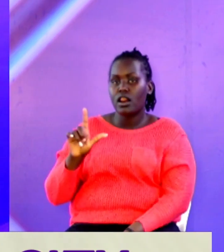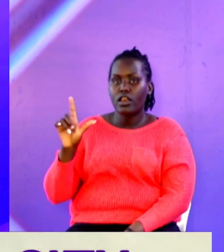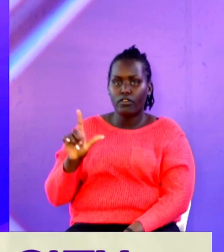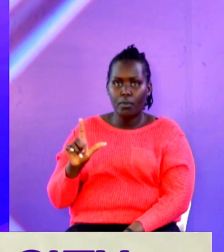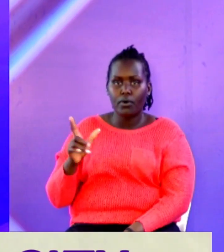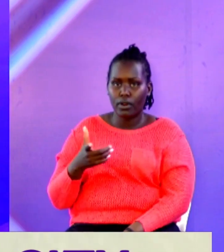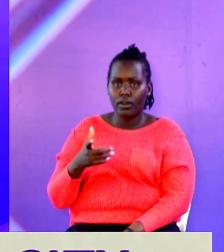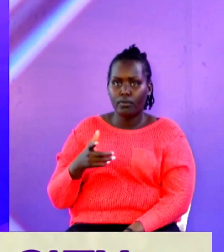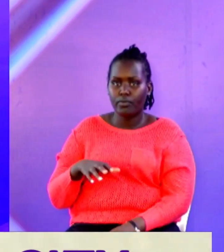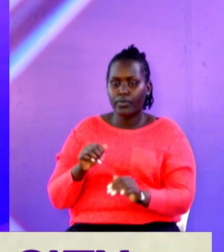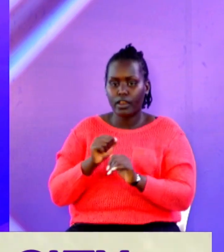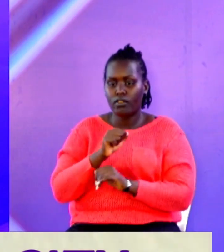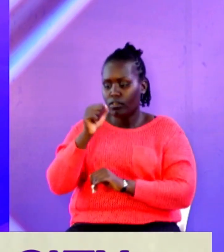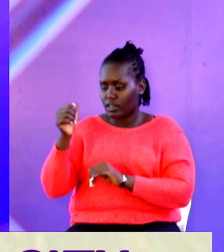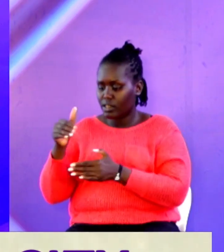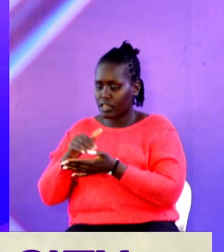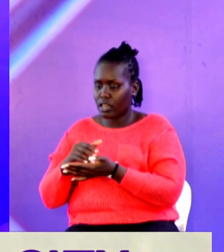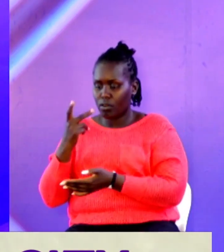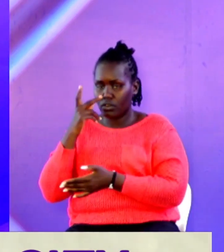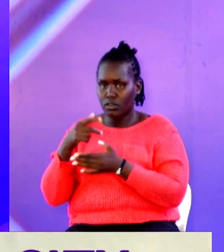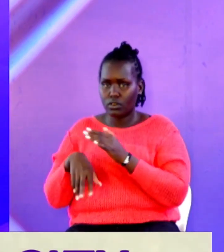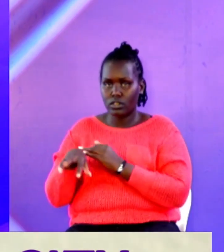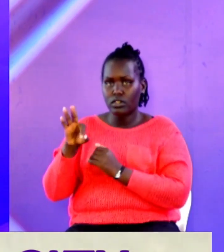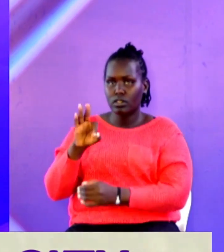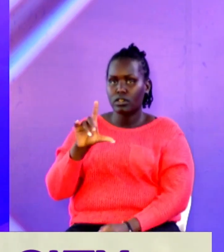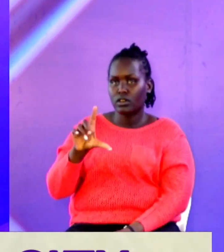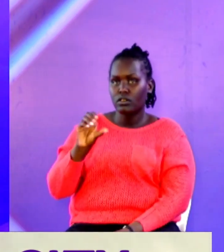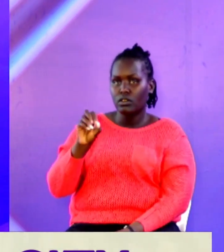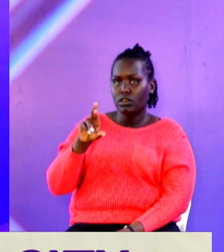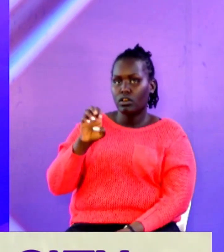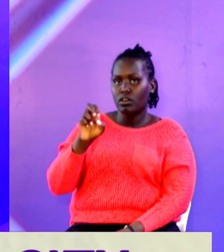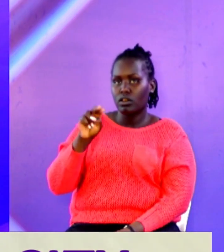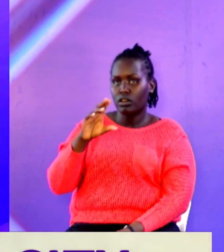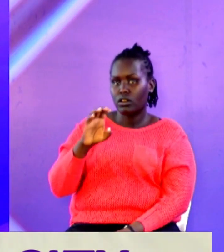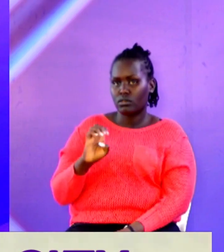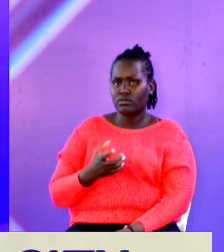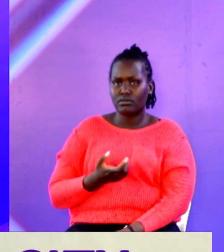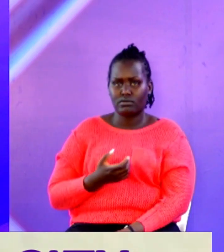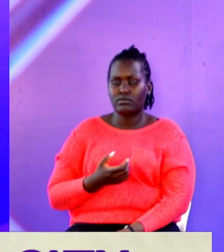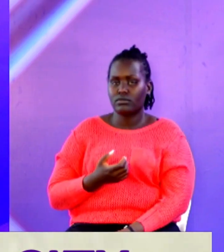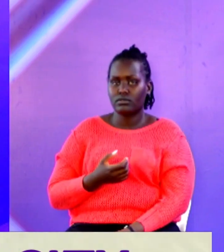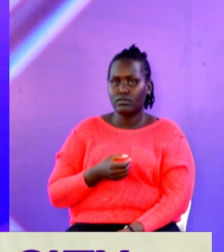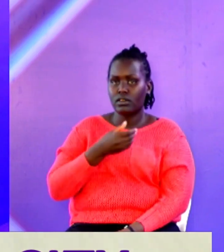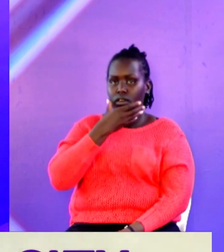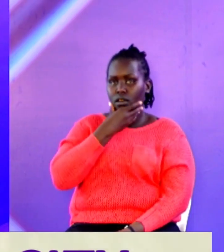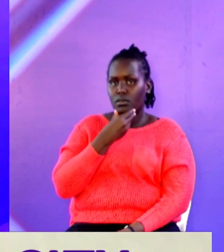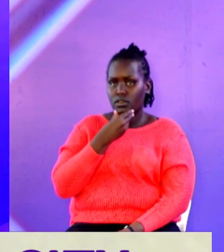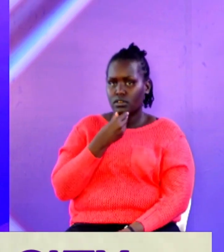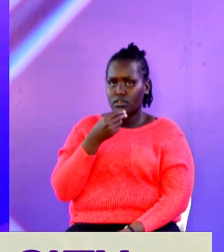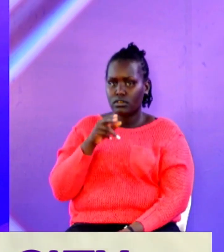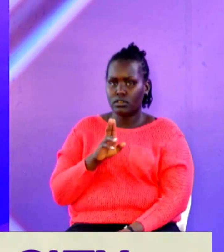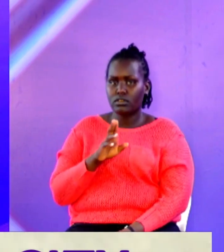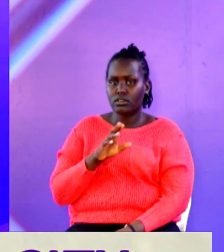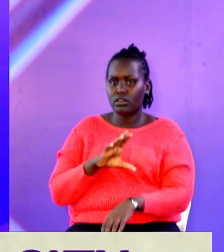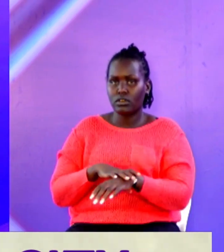have resurrected again. We saw Florian Wirtz scoring. Of course, Manchester United thrashed Bournemouth